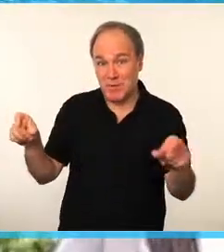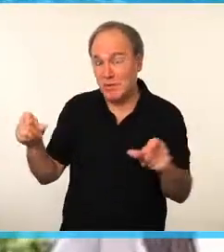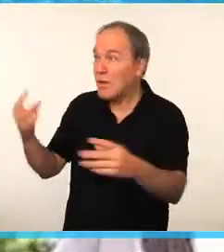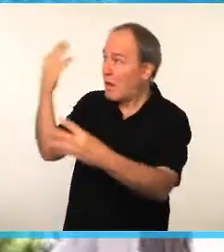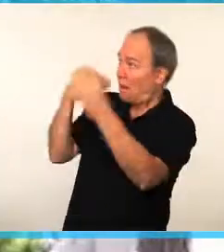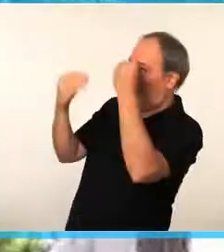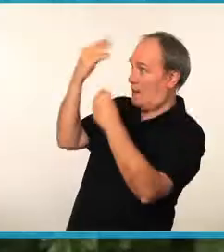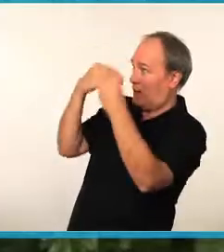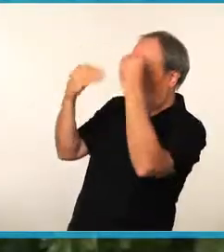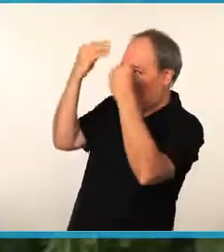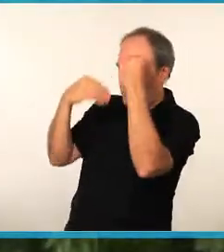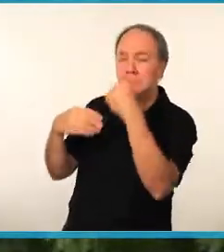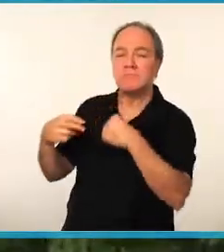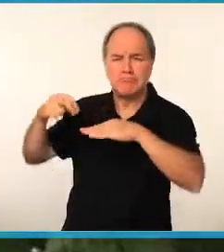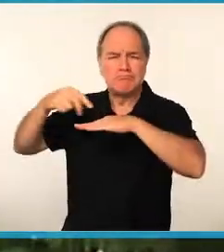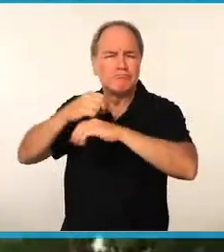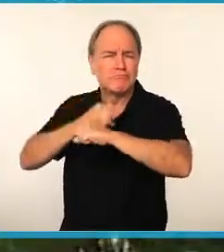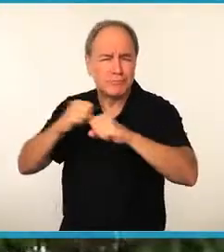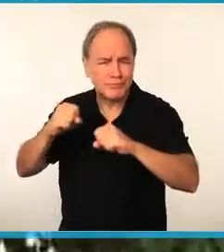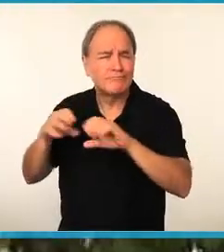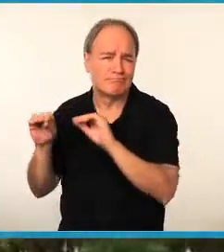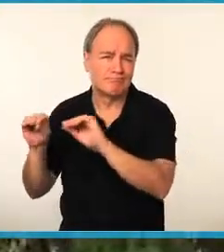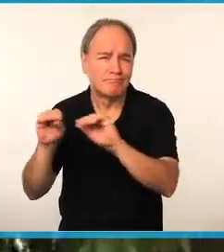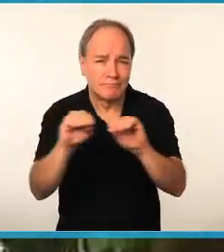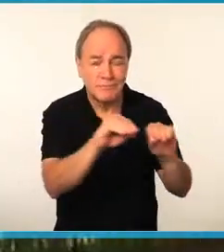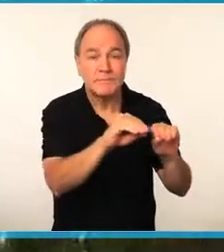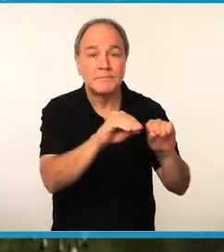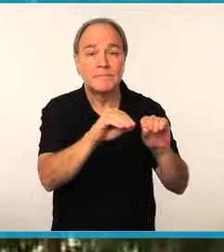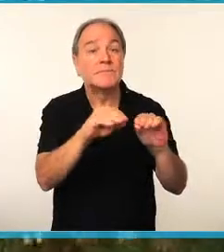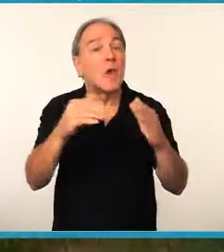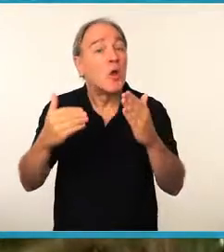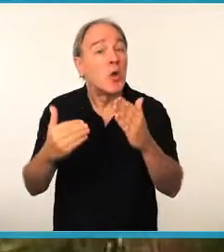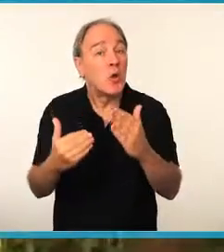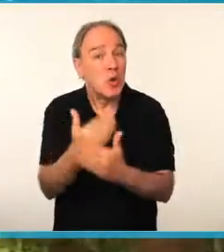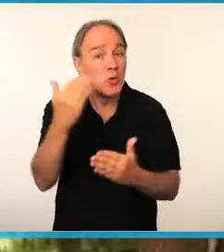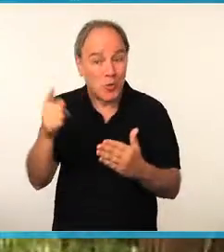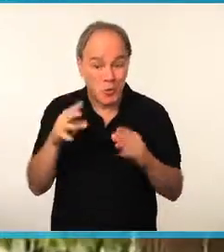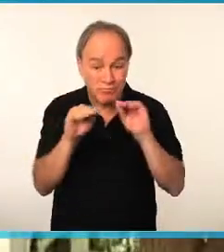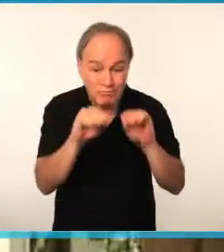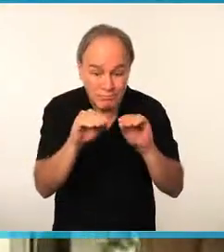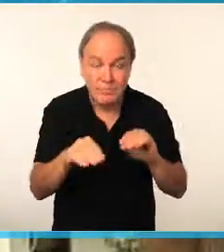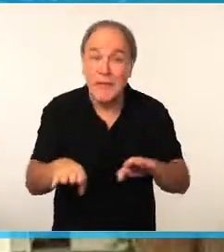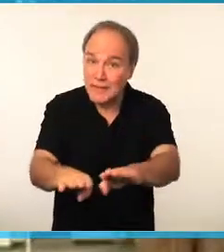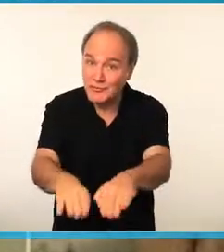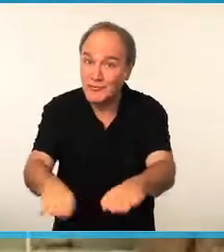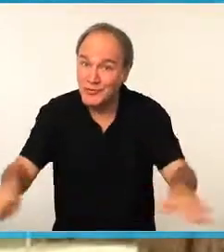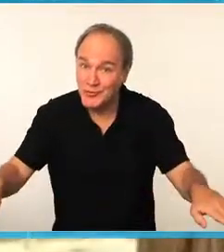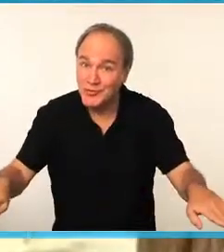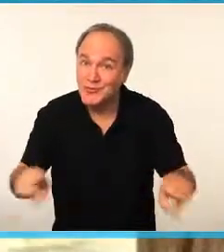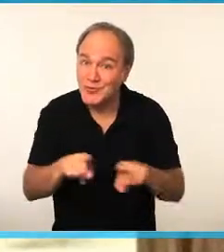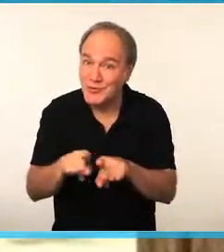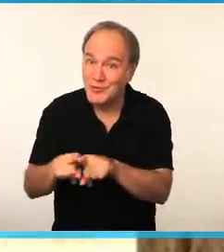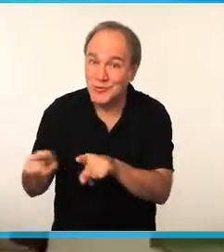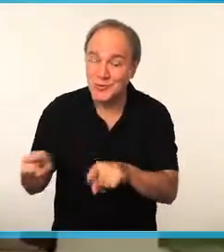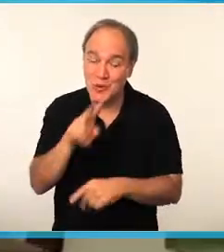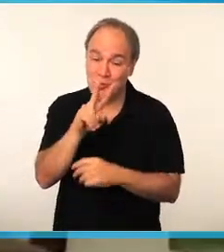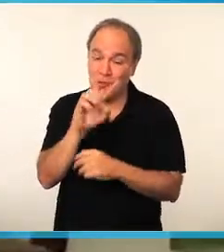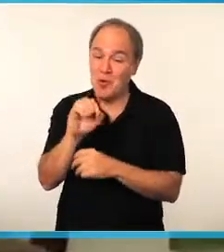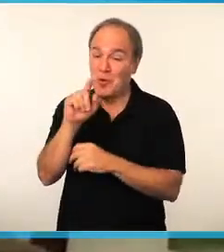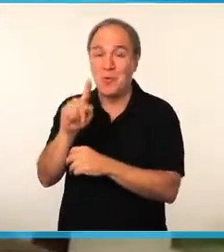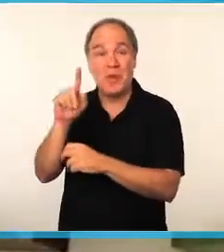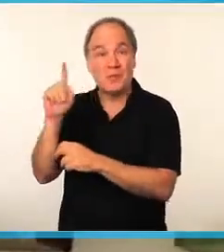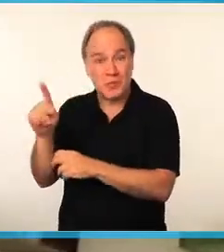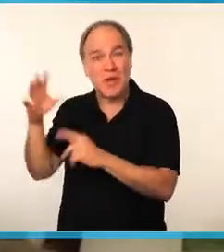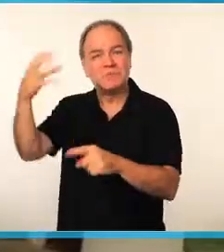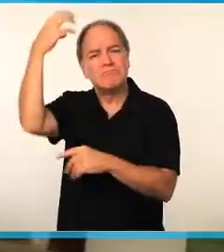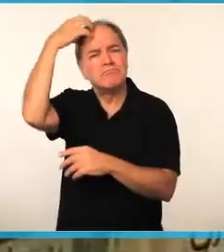messages. New materials for children have been developed and field tested for inclusion in the national curriculum of